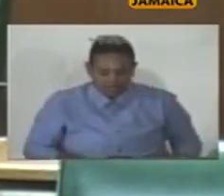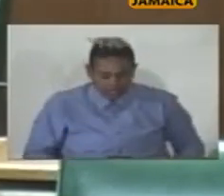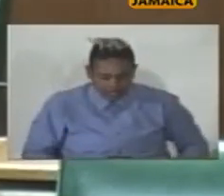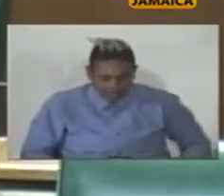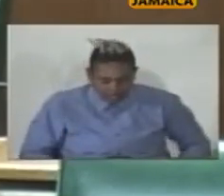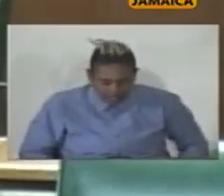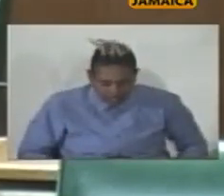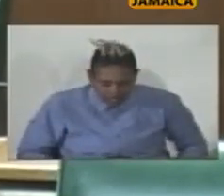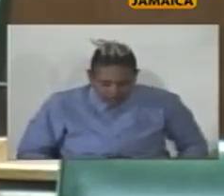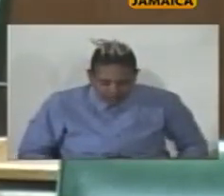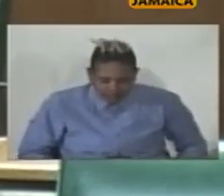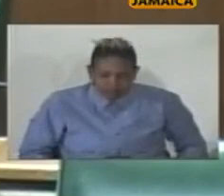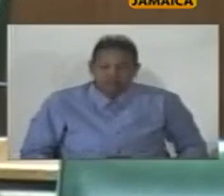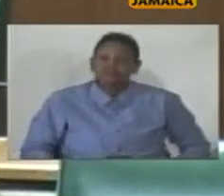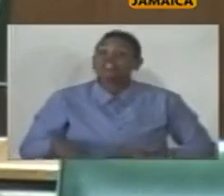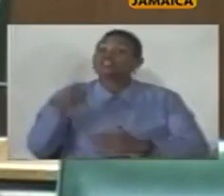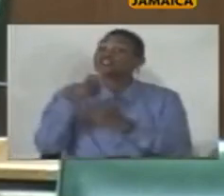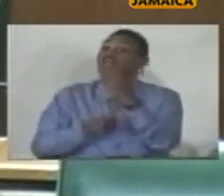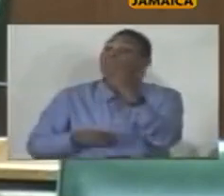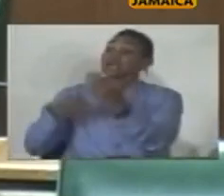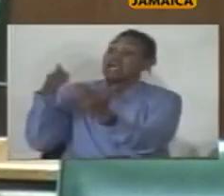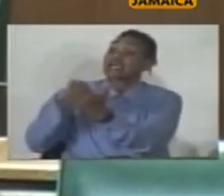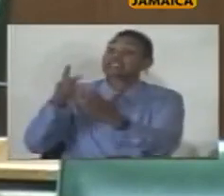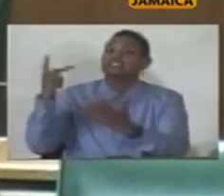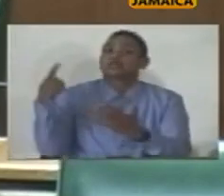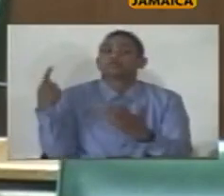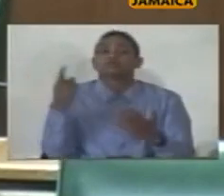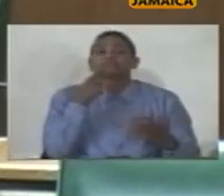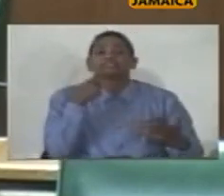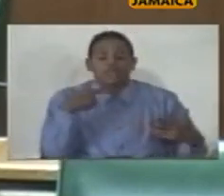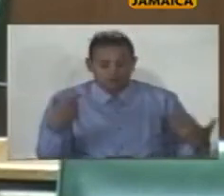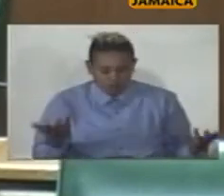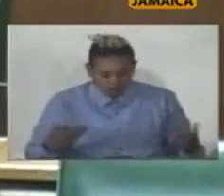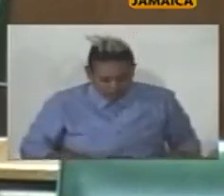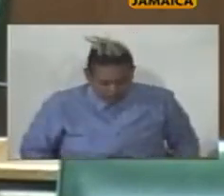The charges laid against the principal are as follows: